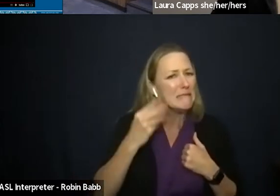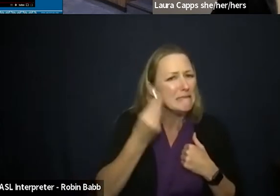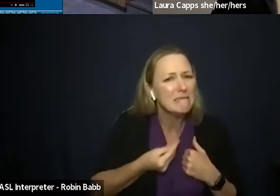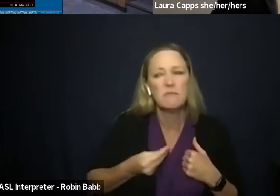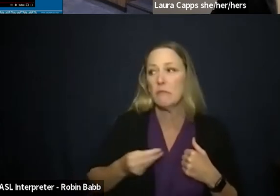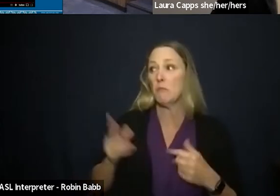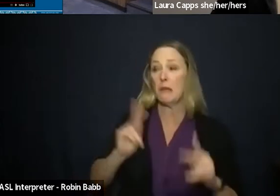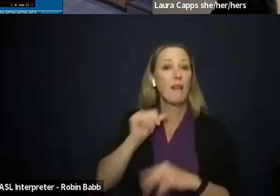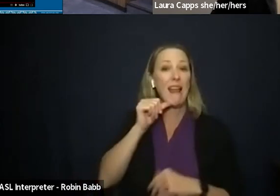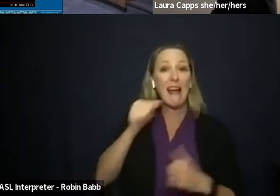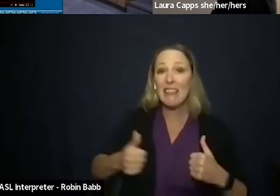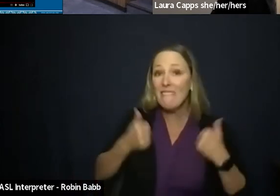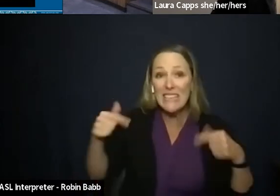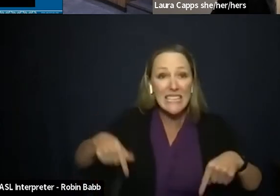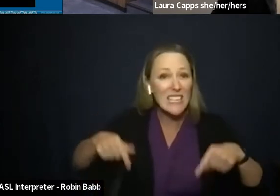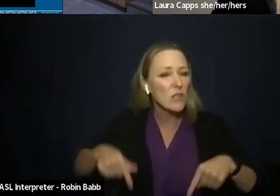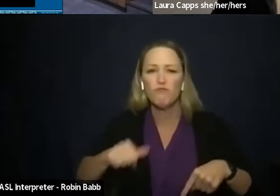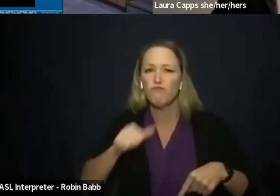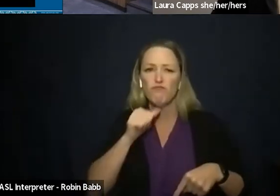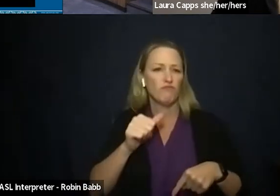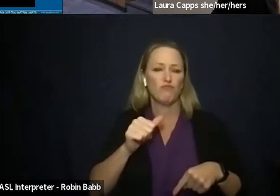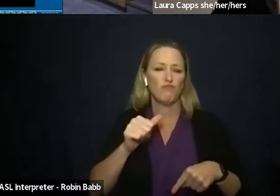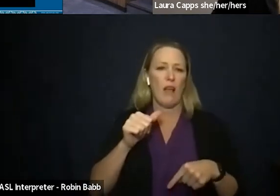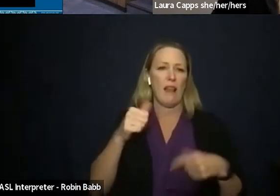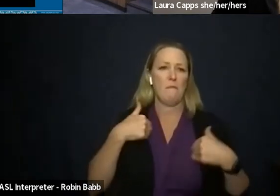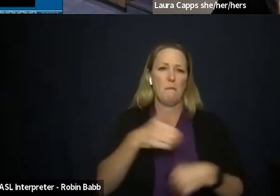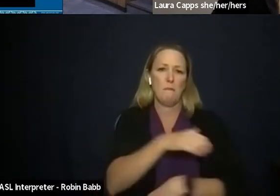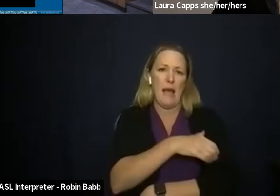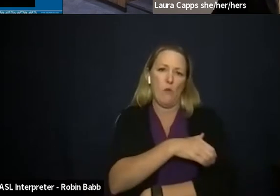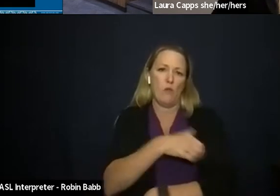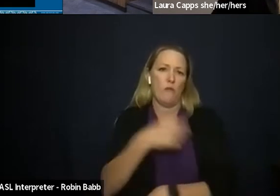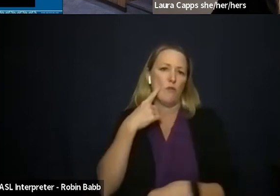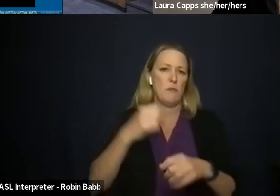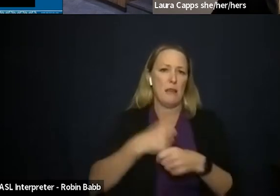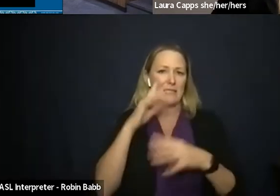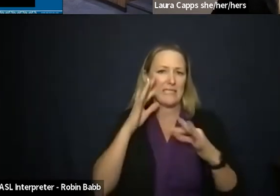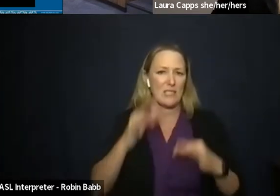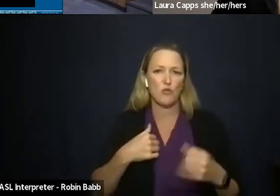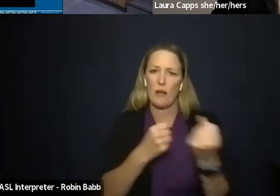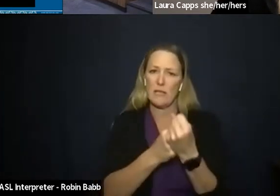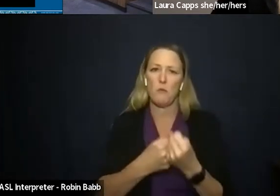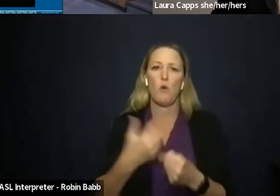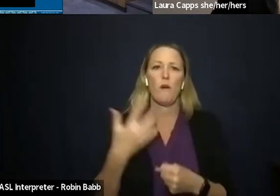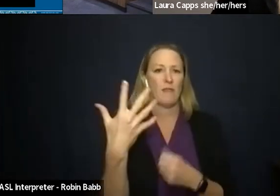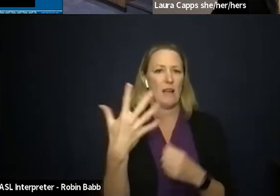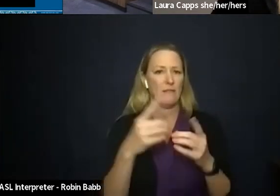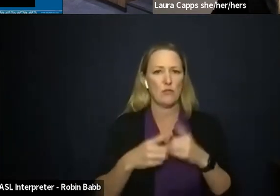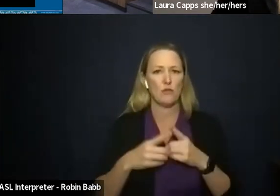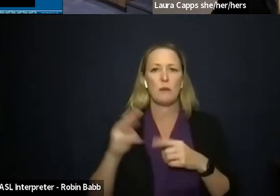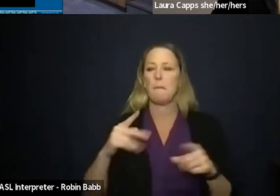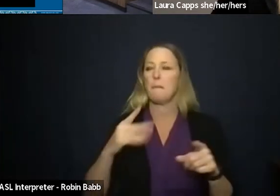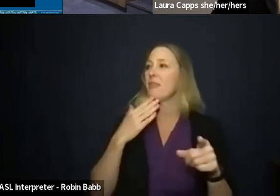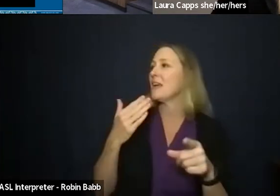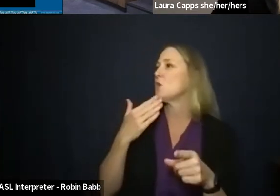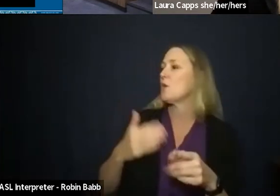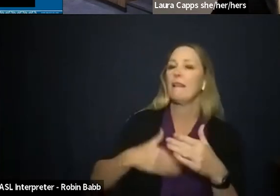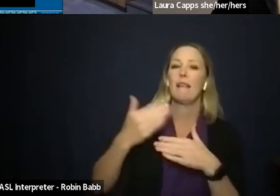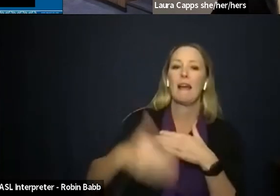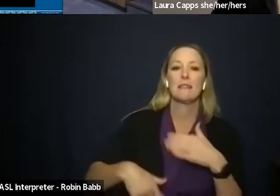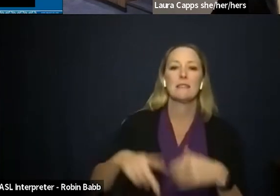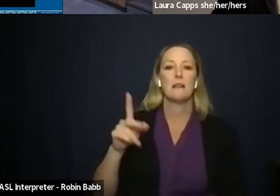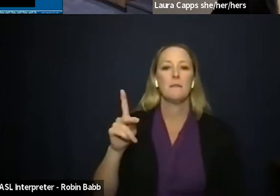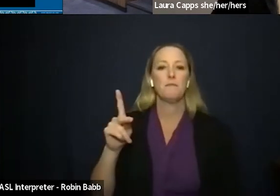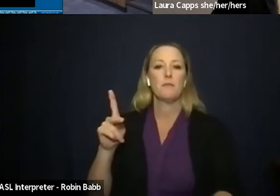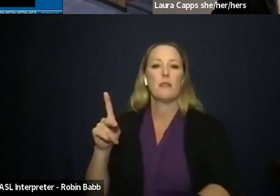have the power to make decisions so i support the fine district club thank you next speaker is kristy lozano